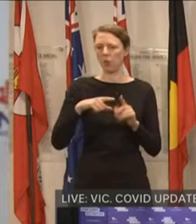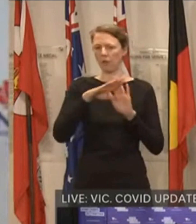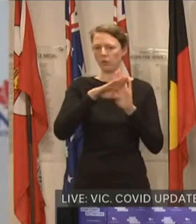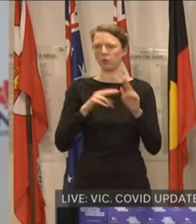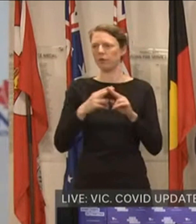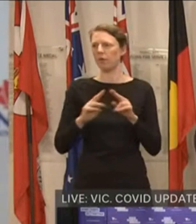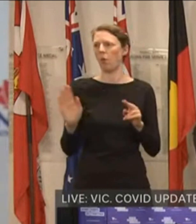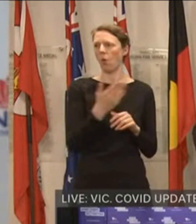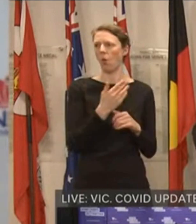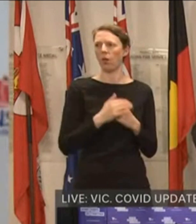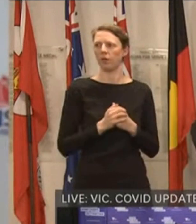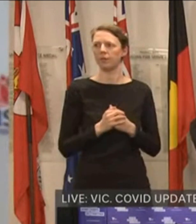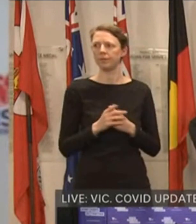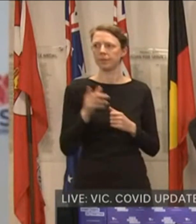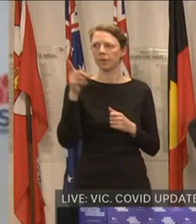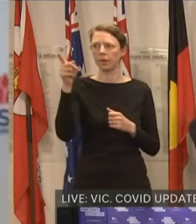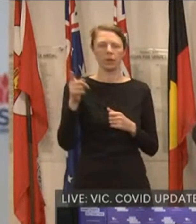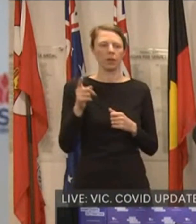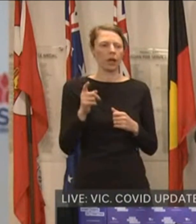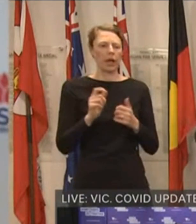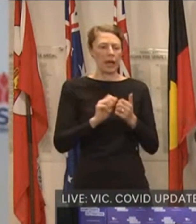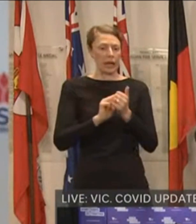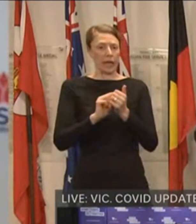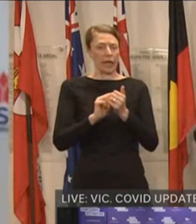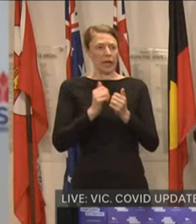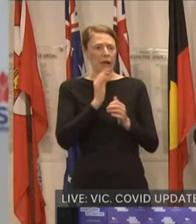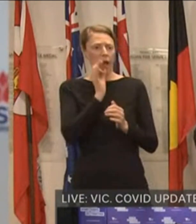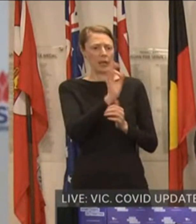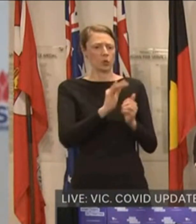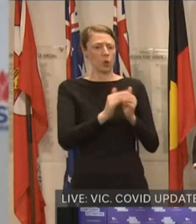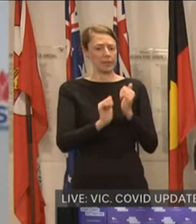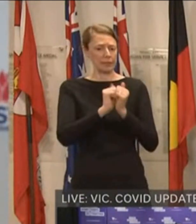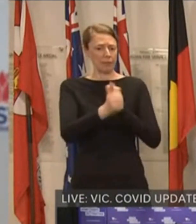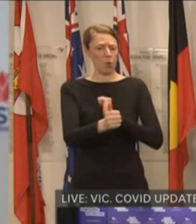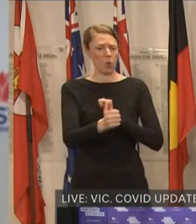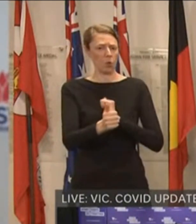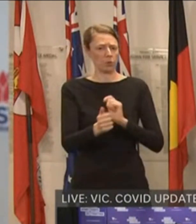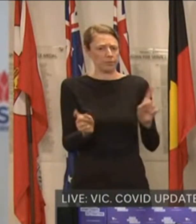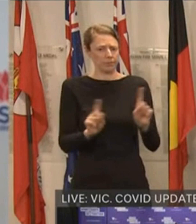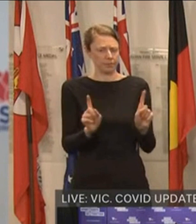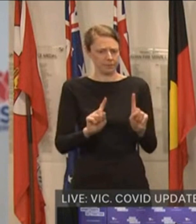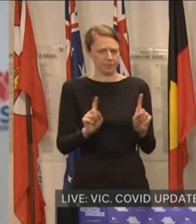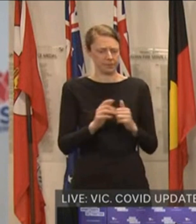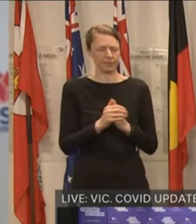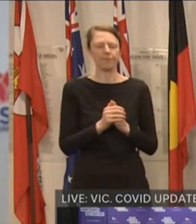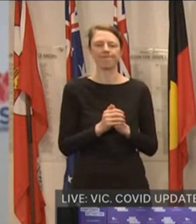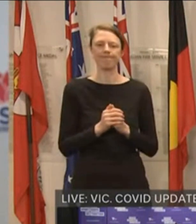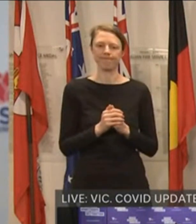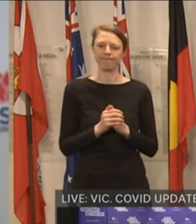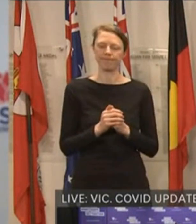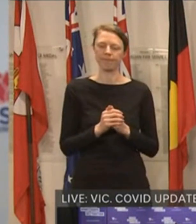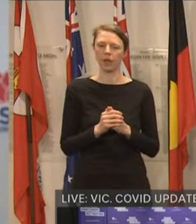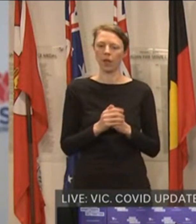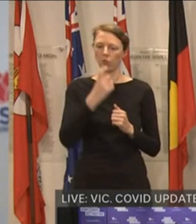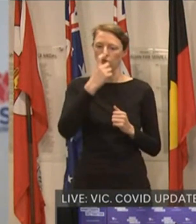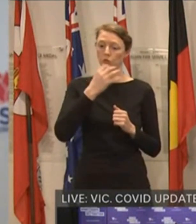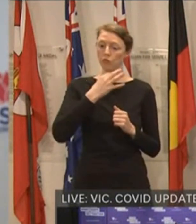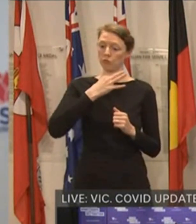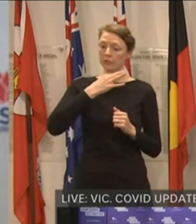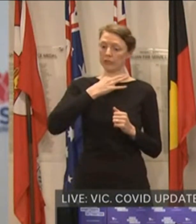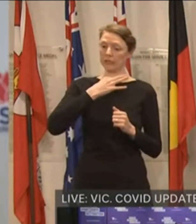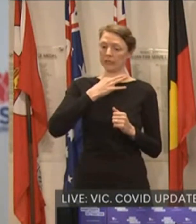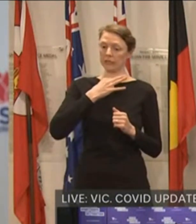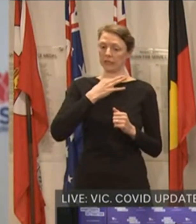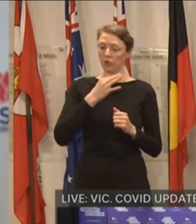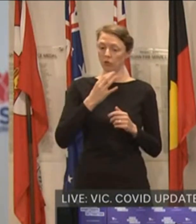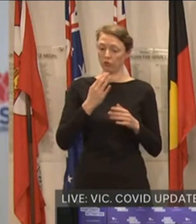behaviour changes. And at this stage, we understand that the risk is less. Not that it's not there, but it's less in outdoor events